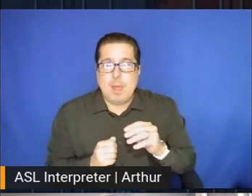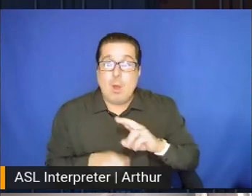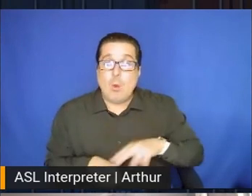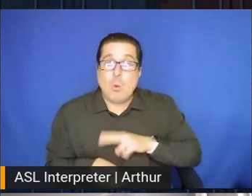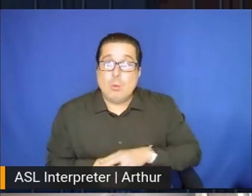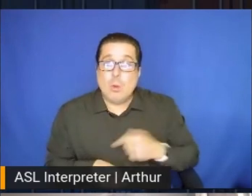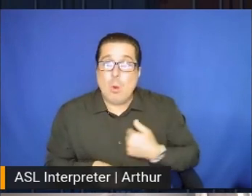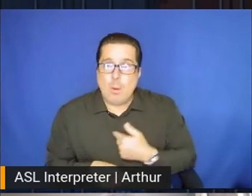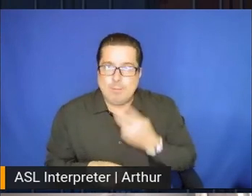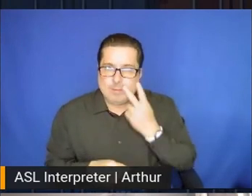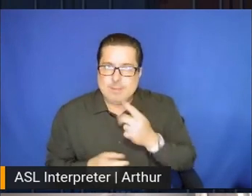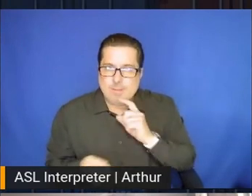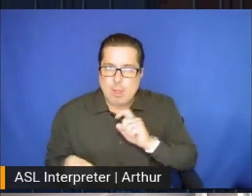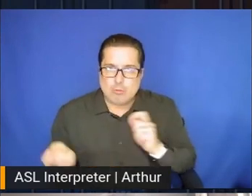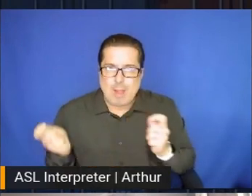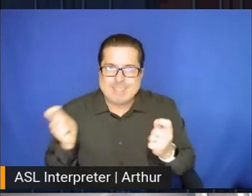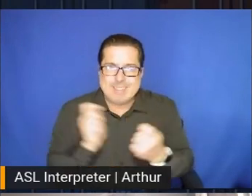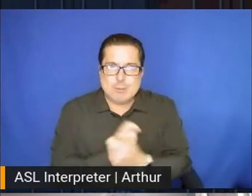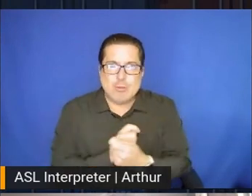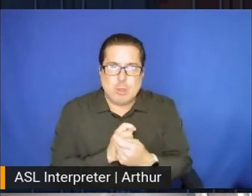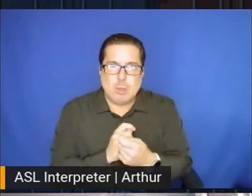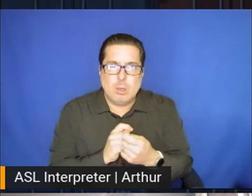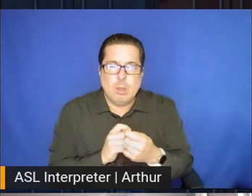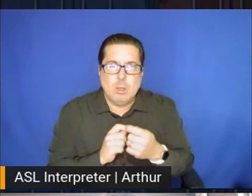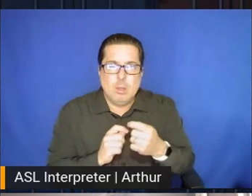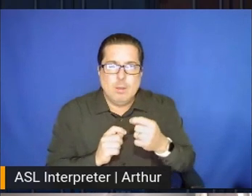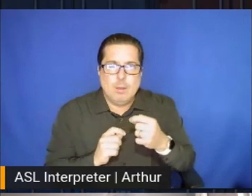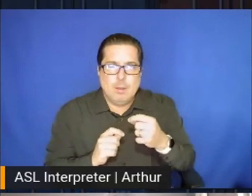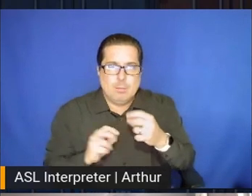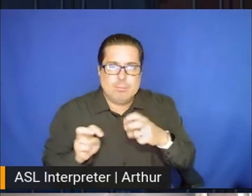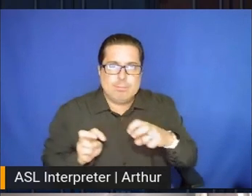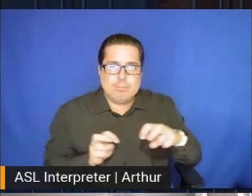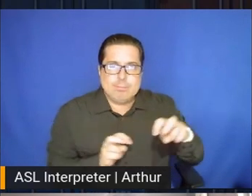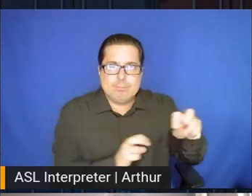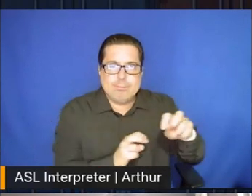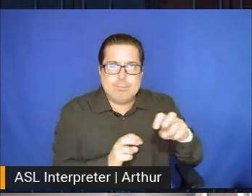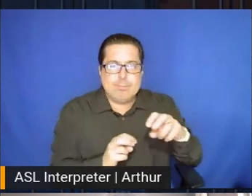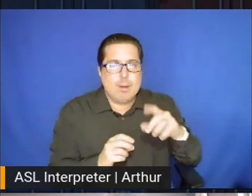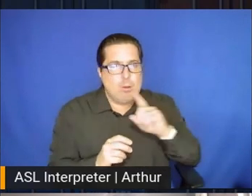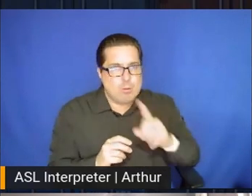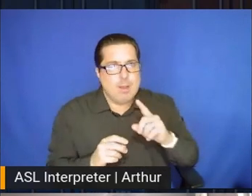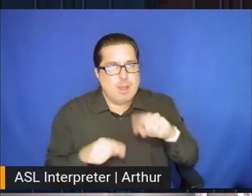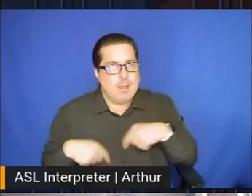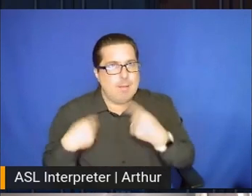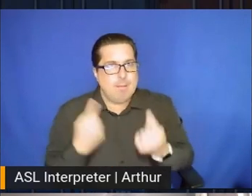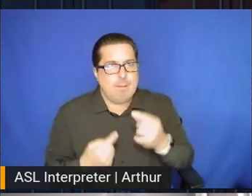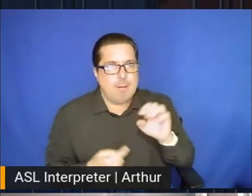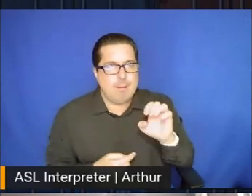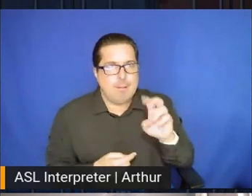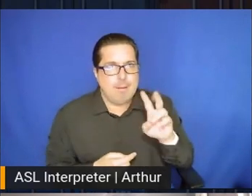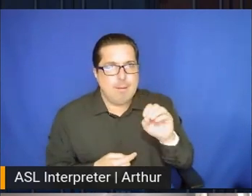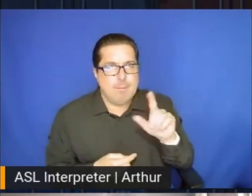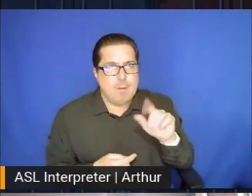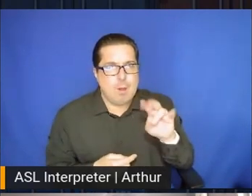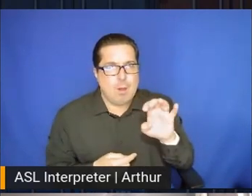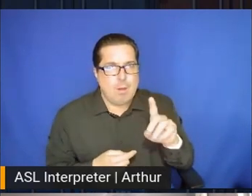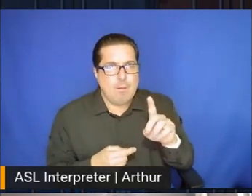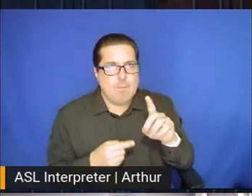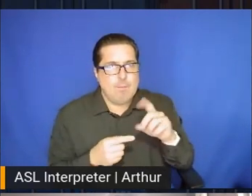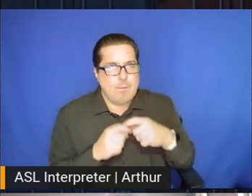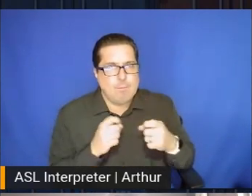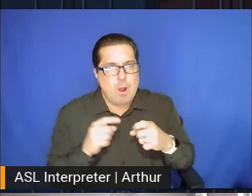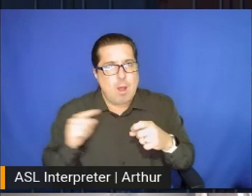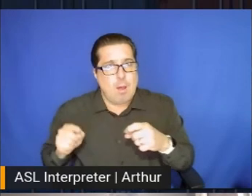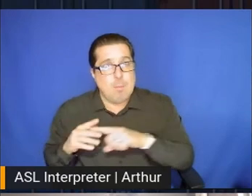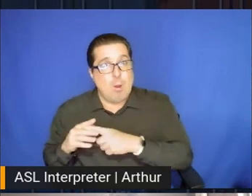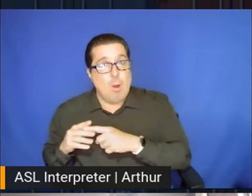have seen the transition around how we have evolved from an infrastructure provisioning in terms of moving from